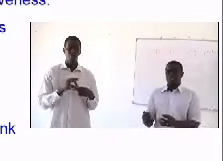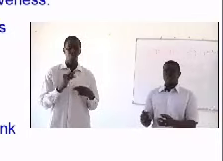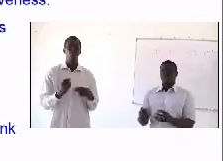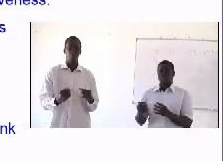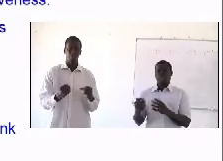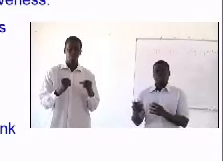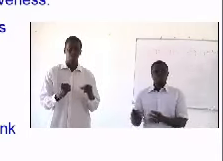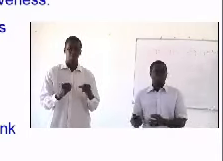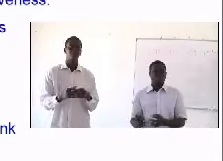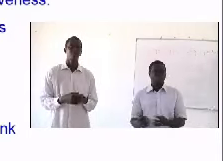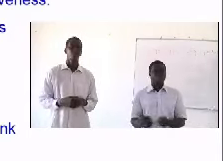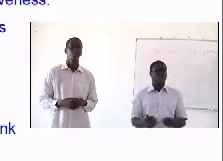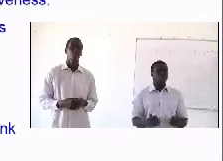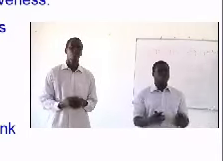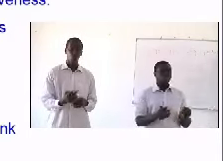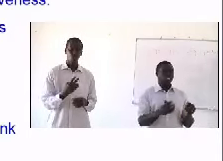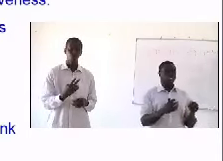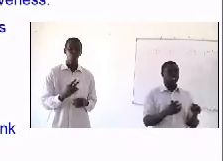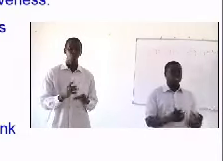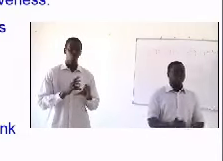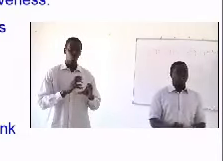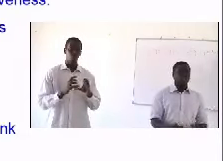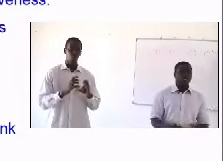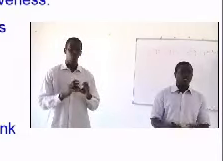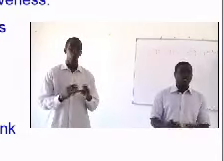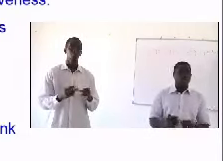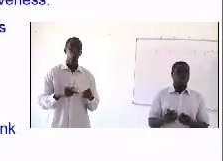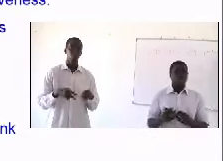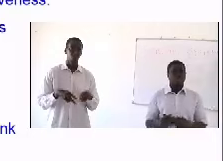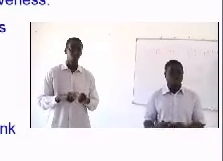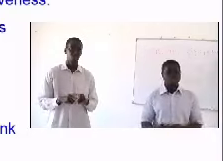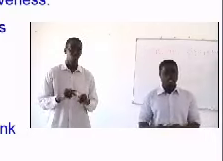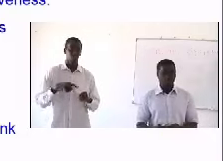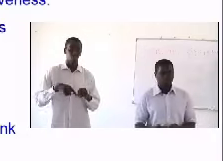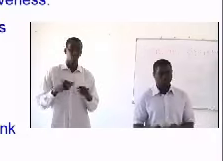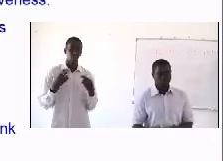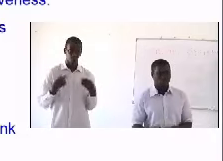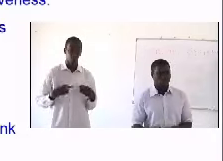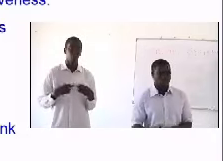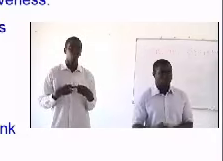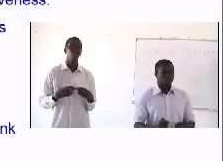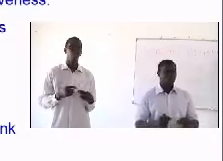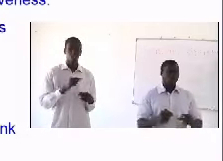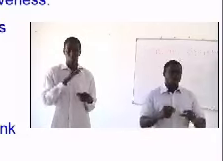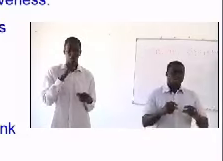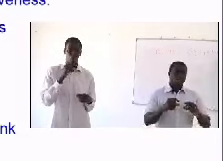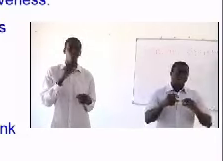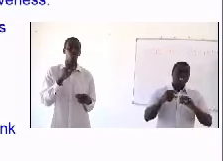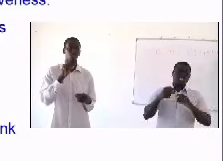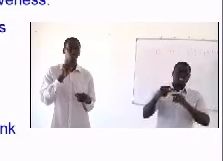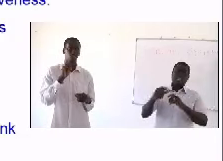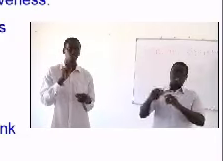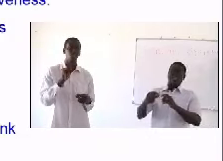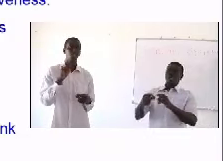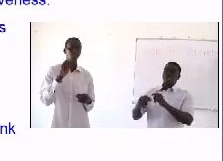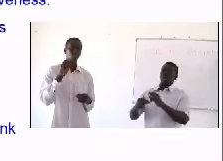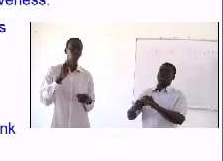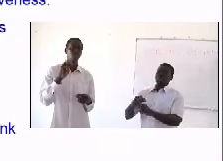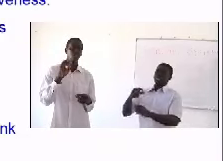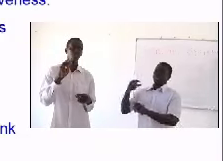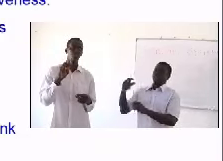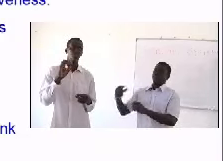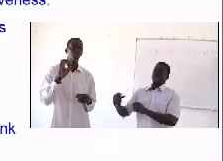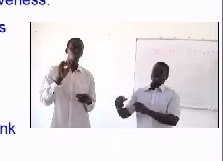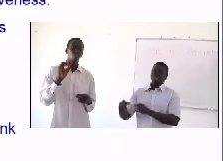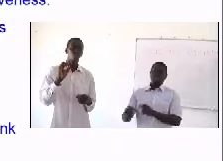systems in the body, we say they are the endocrine and the nervous system. And there's a link